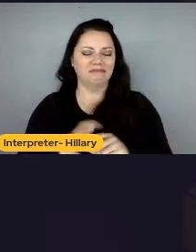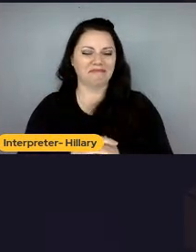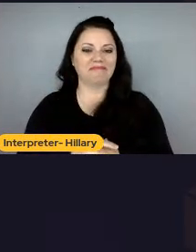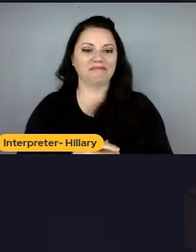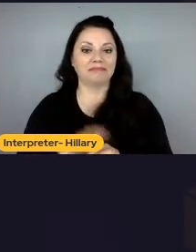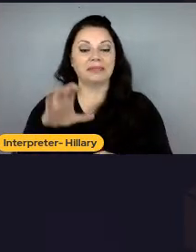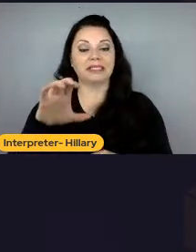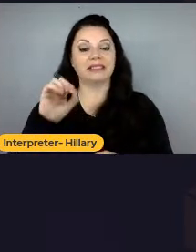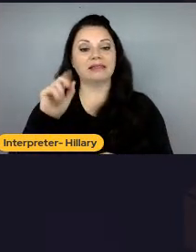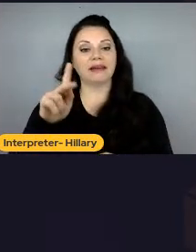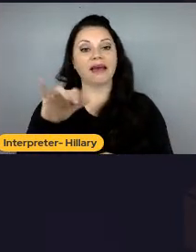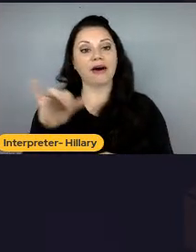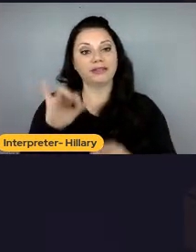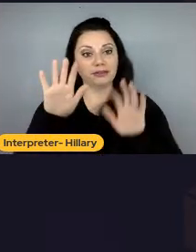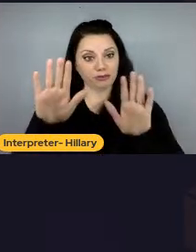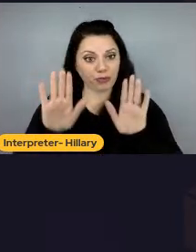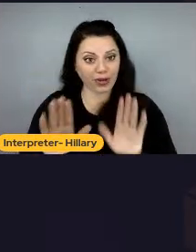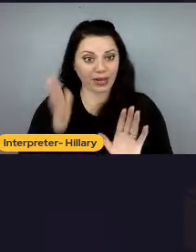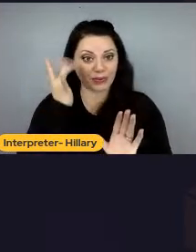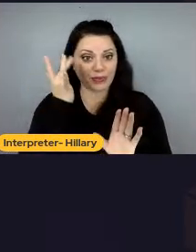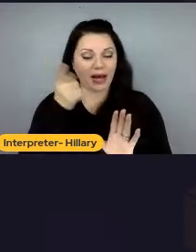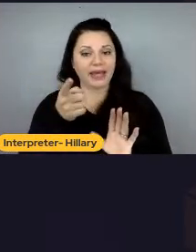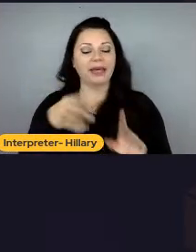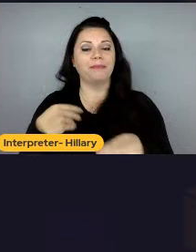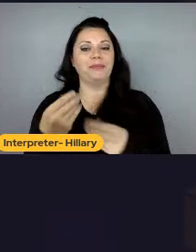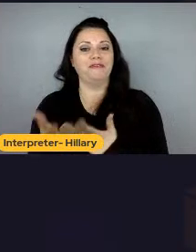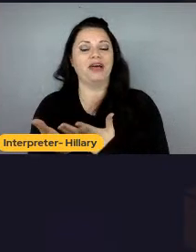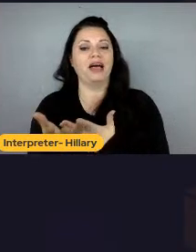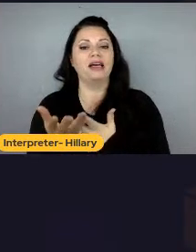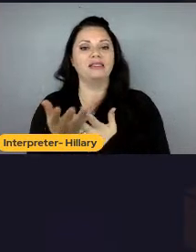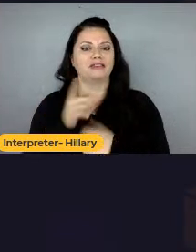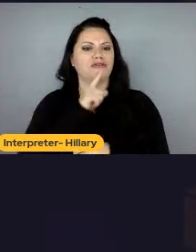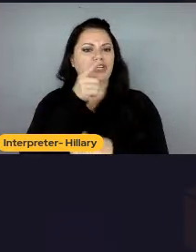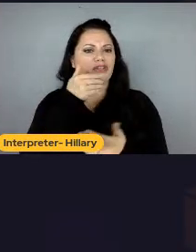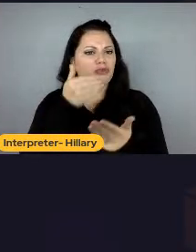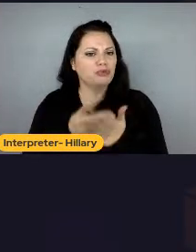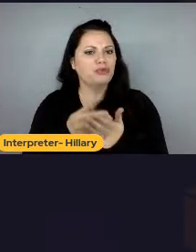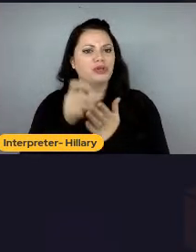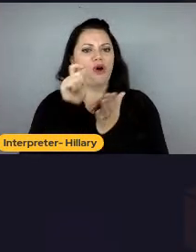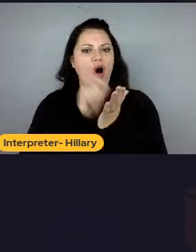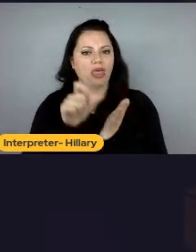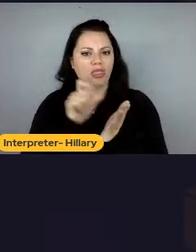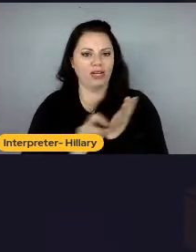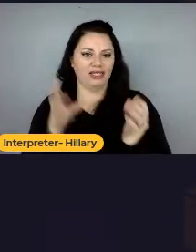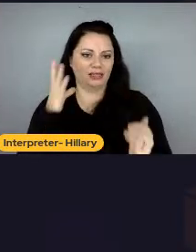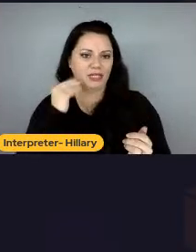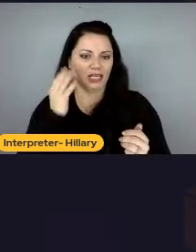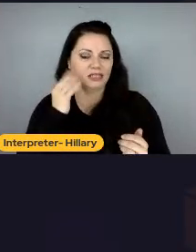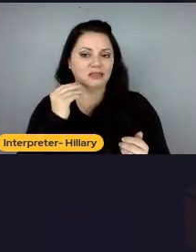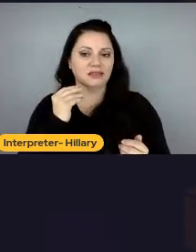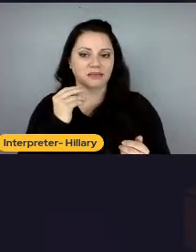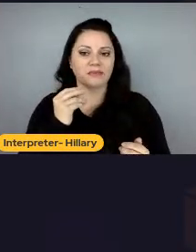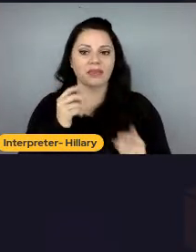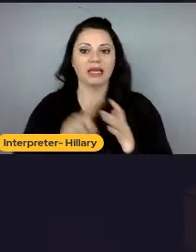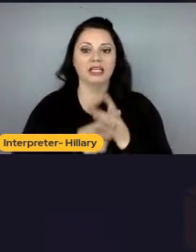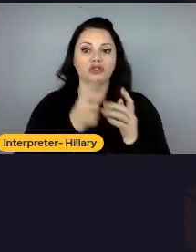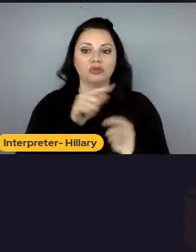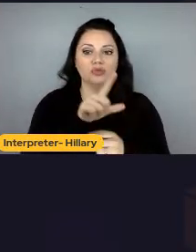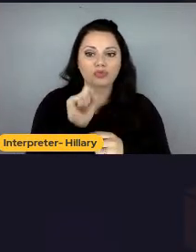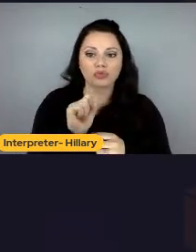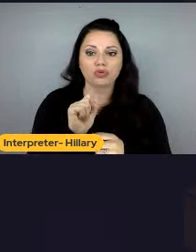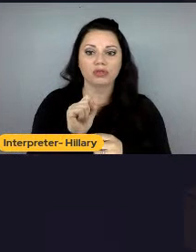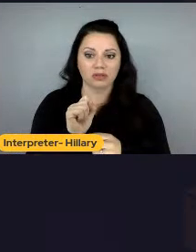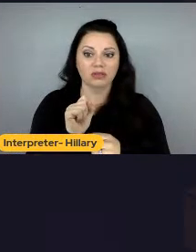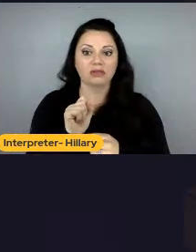CDK is also great in that it provides a really good authoring experience and your usual tools that you use in